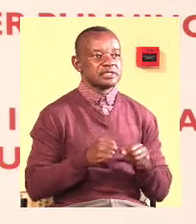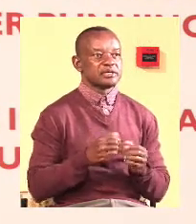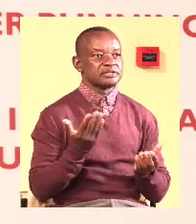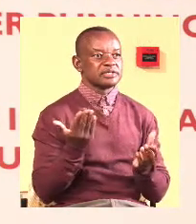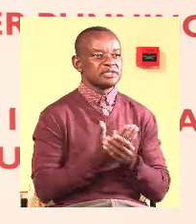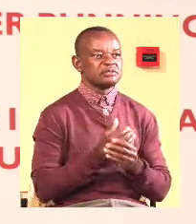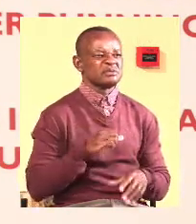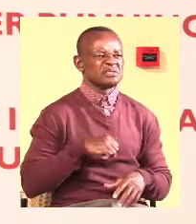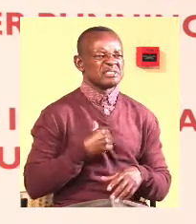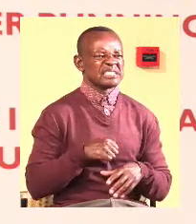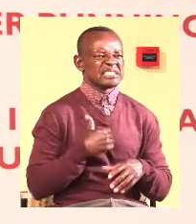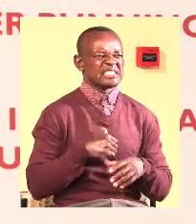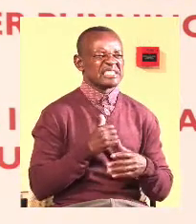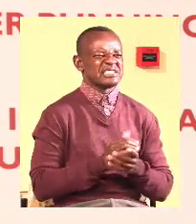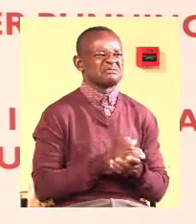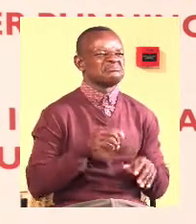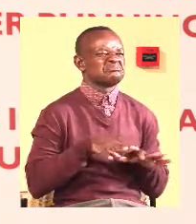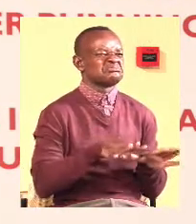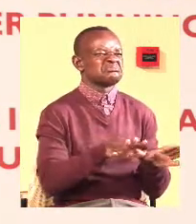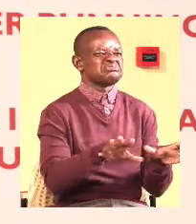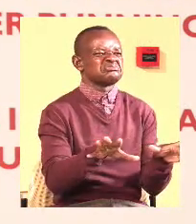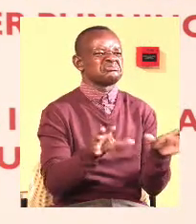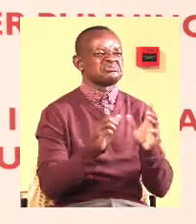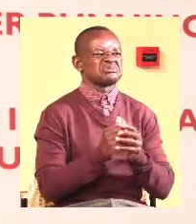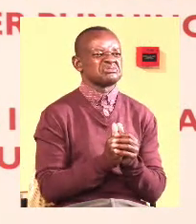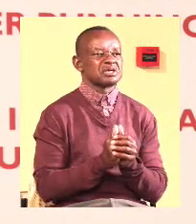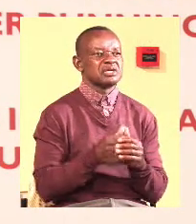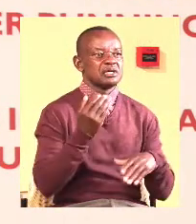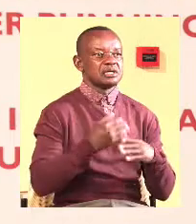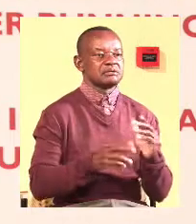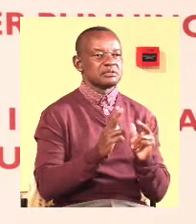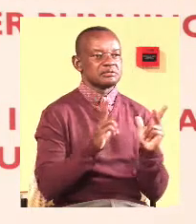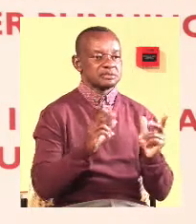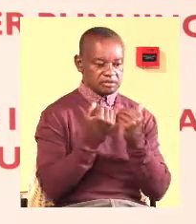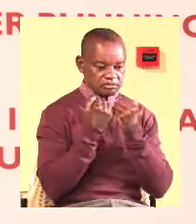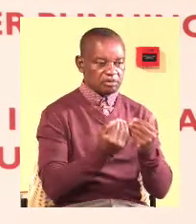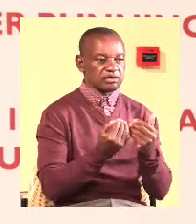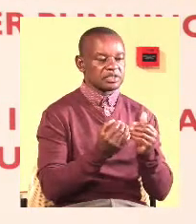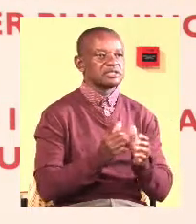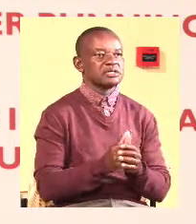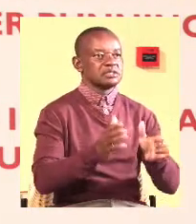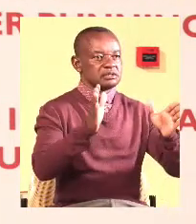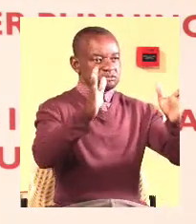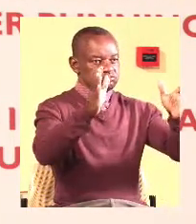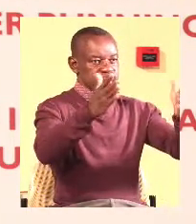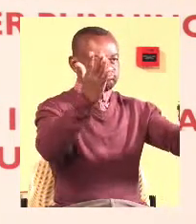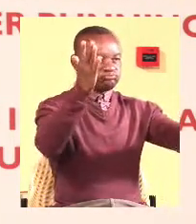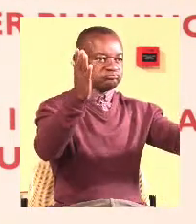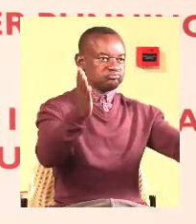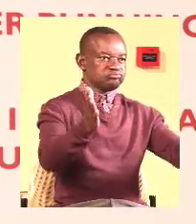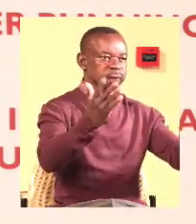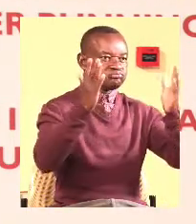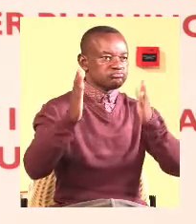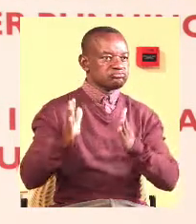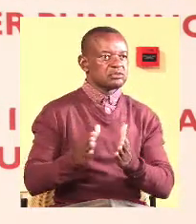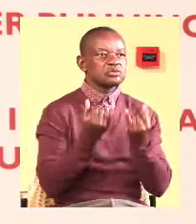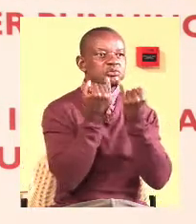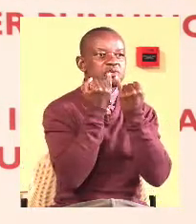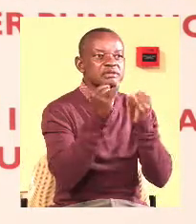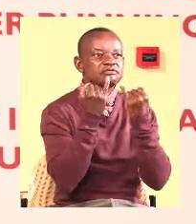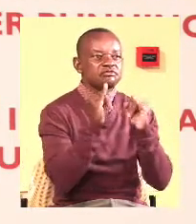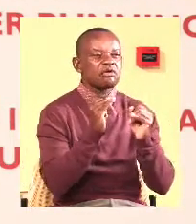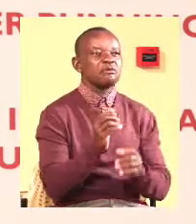And it's important to engage and mobilize communities in order for communities to fight